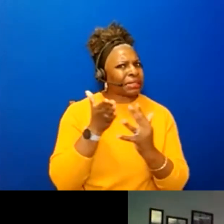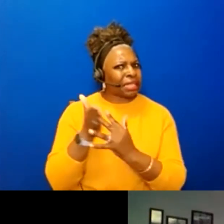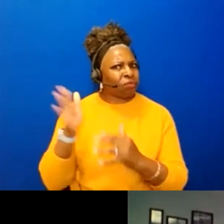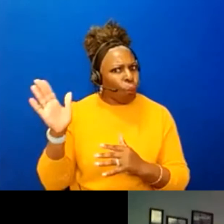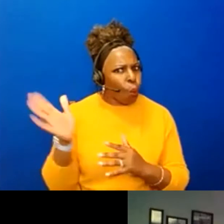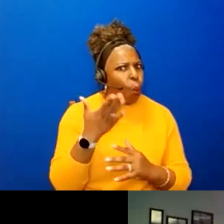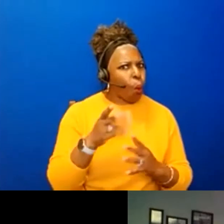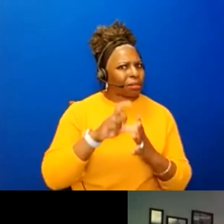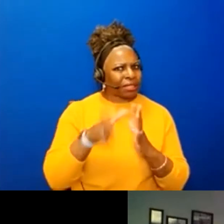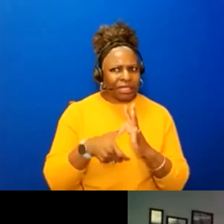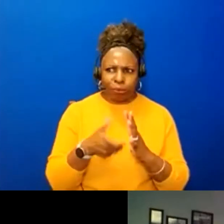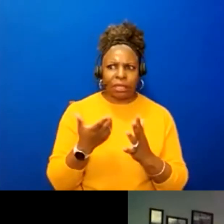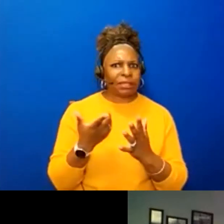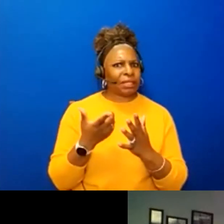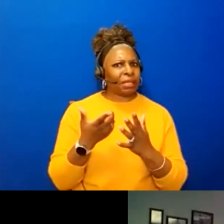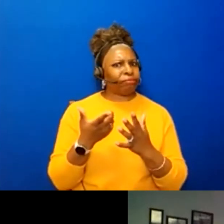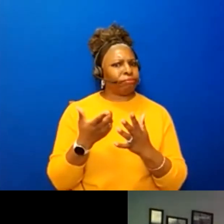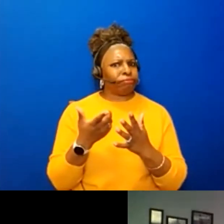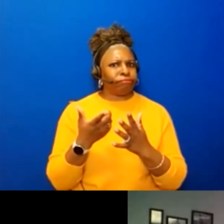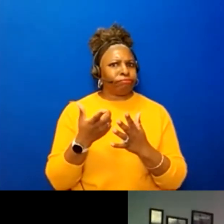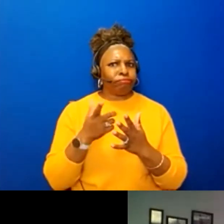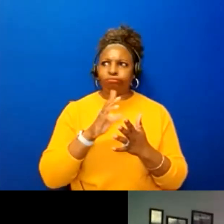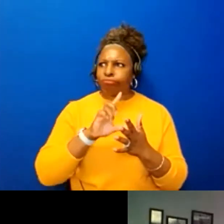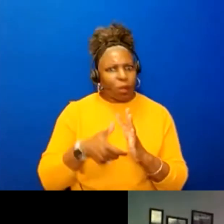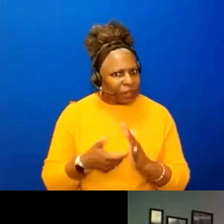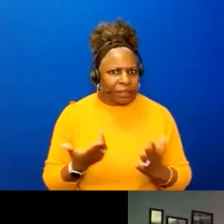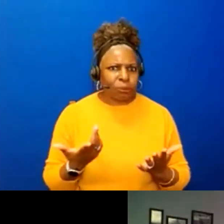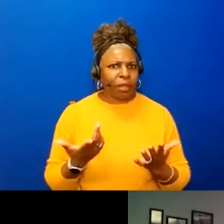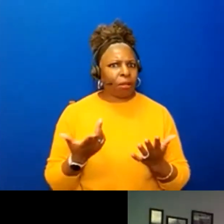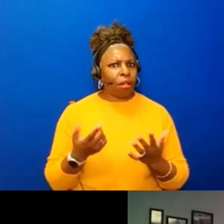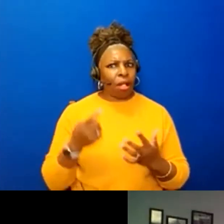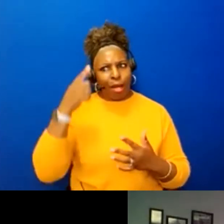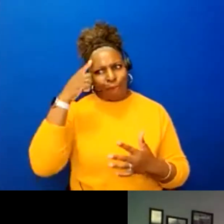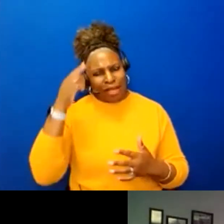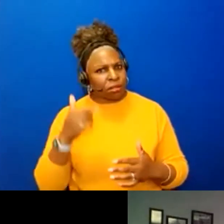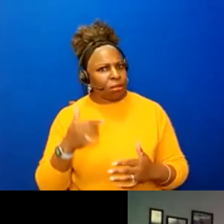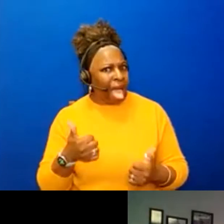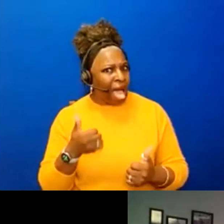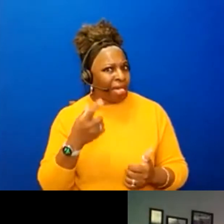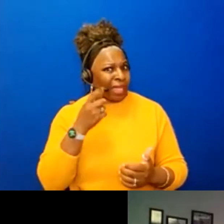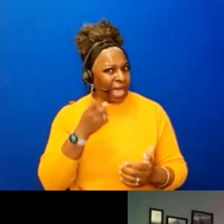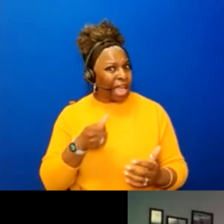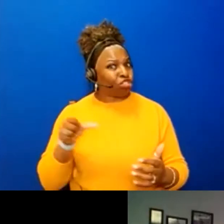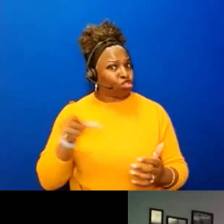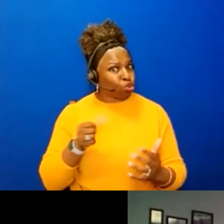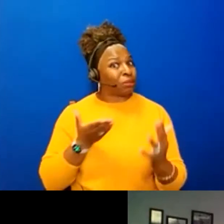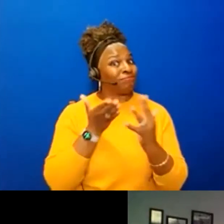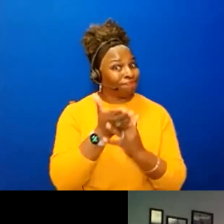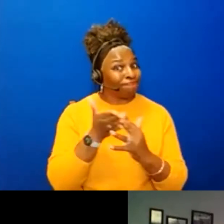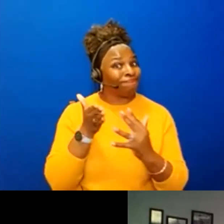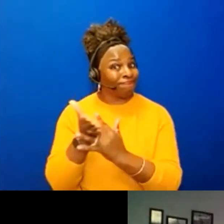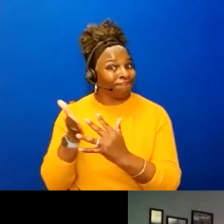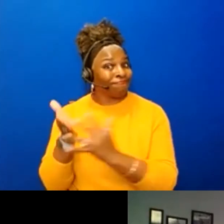disability or someone's mental health or whatever it might be should impact on their ability to access something that